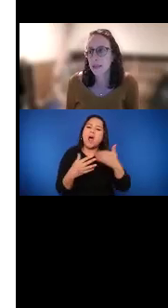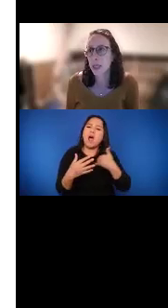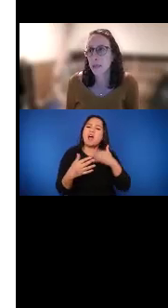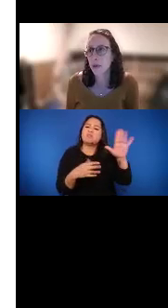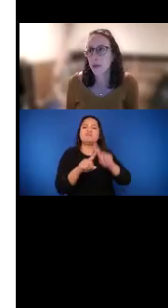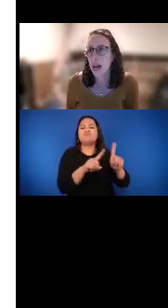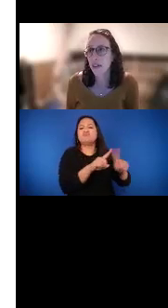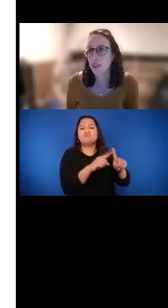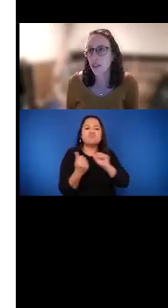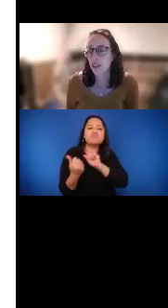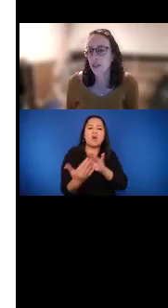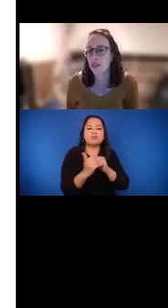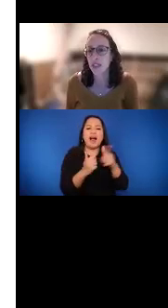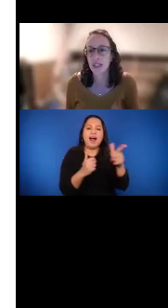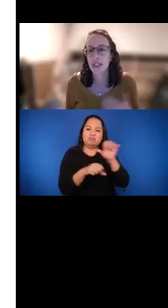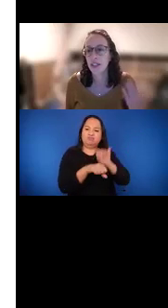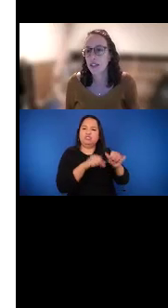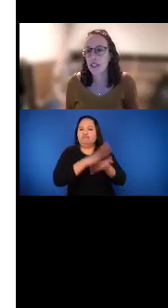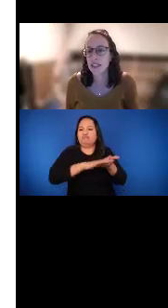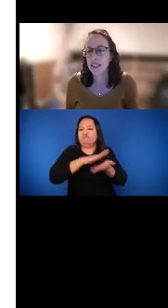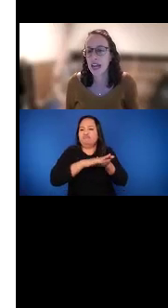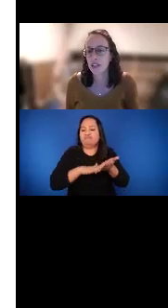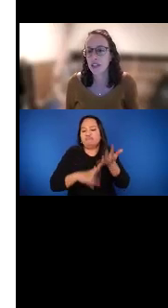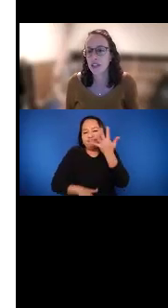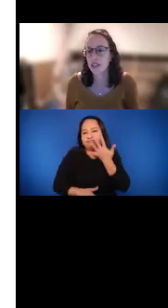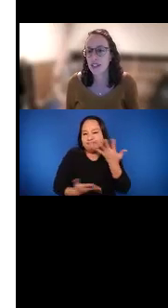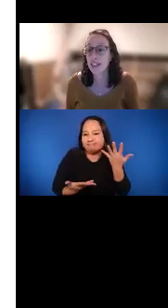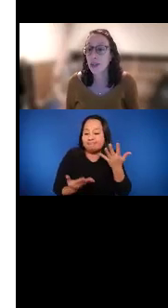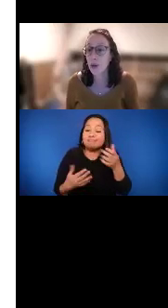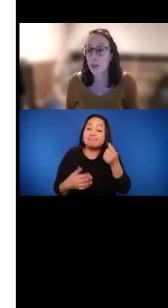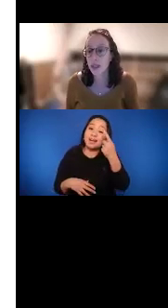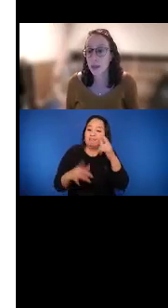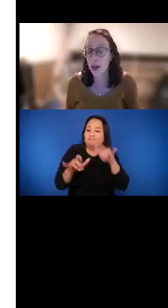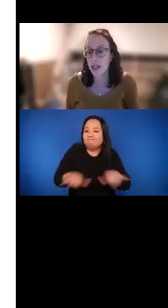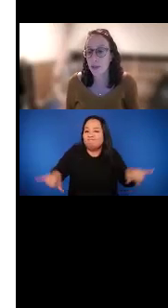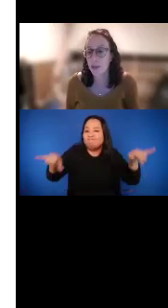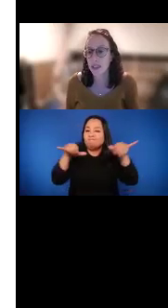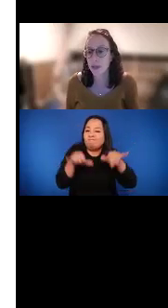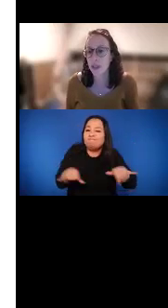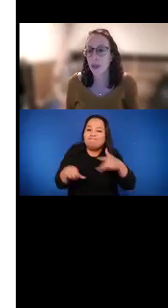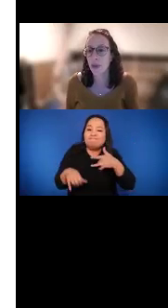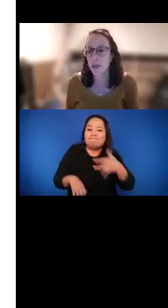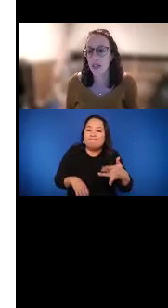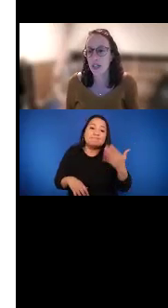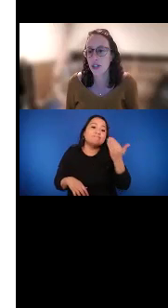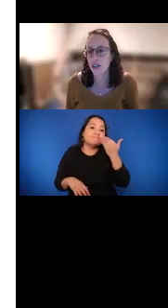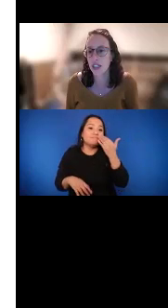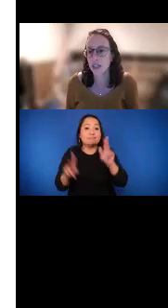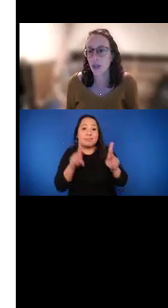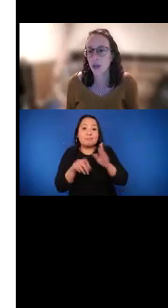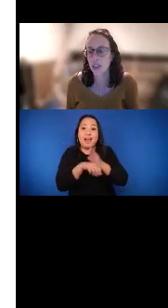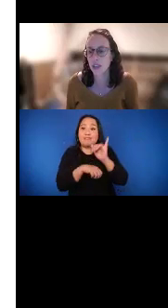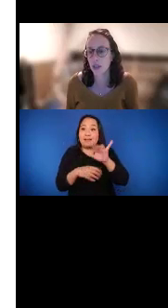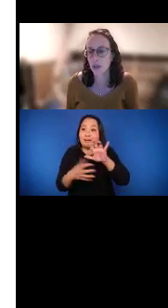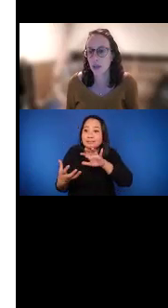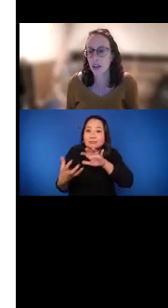because people after these disasters like do open their pocketbooks, but you want to make sure that